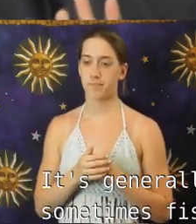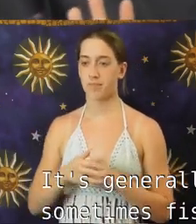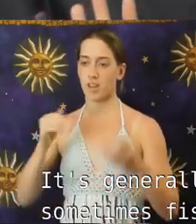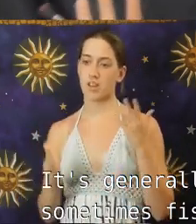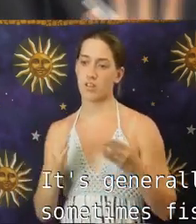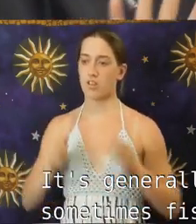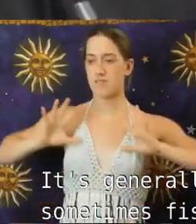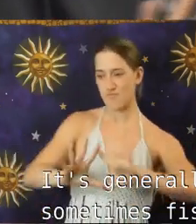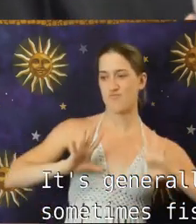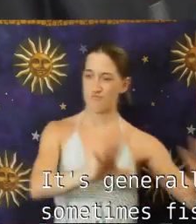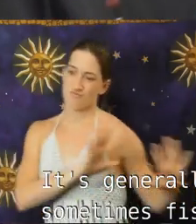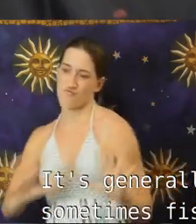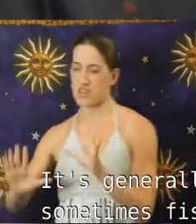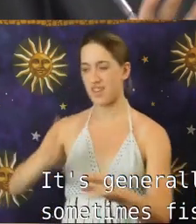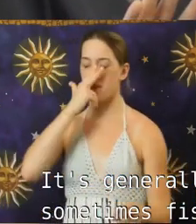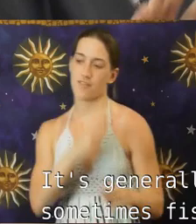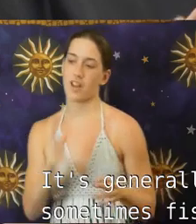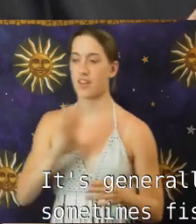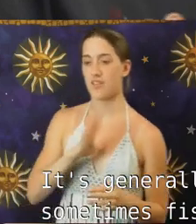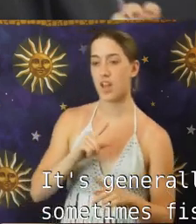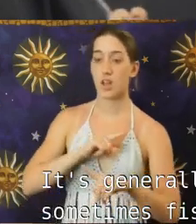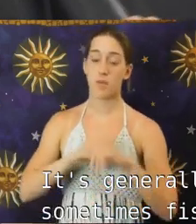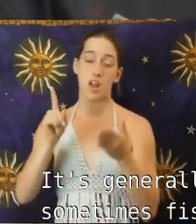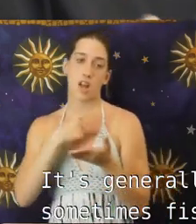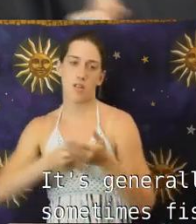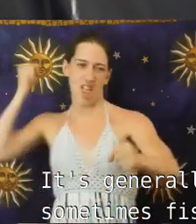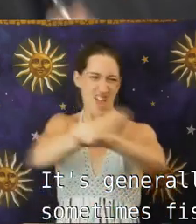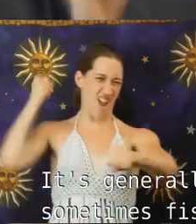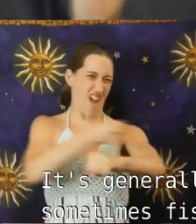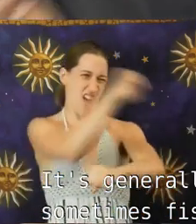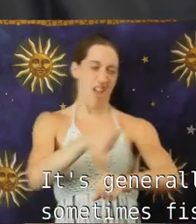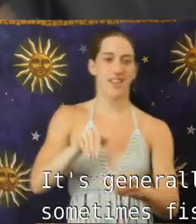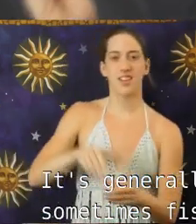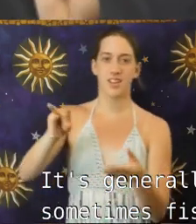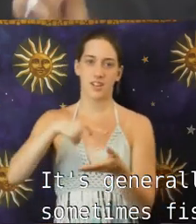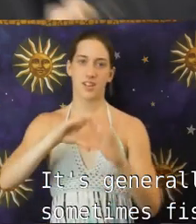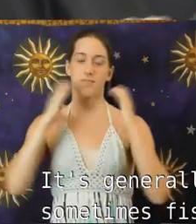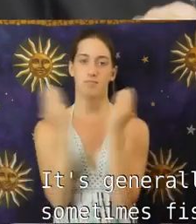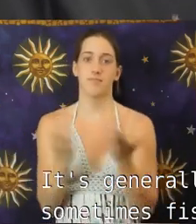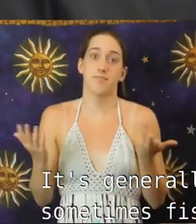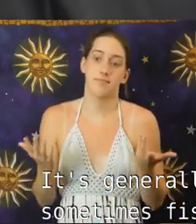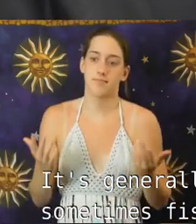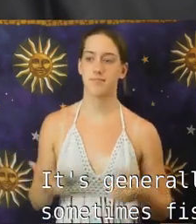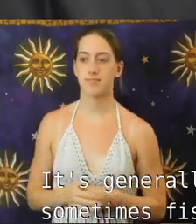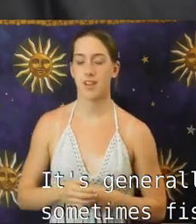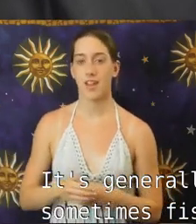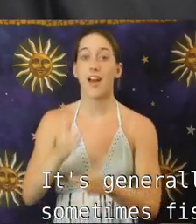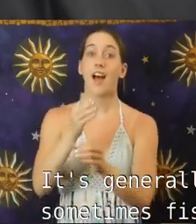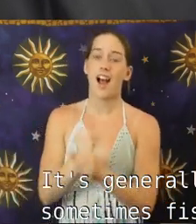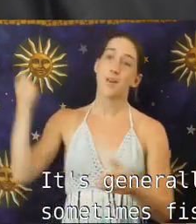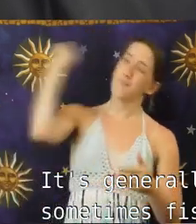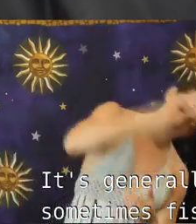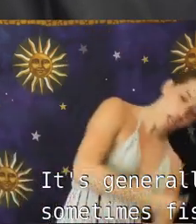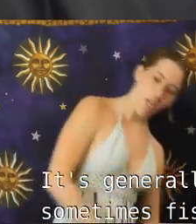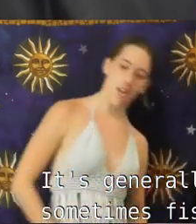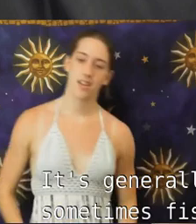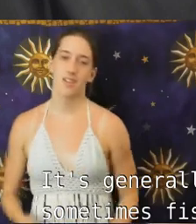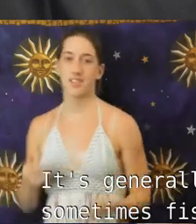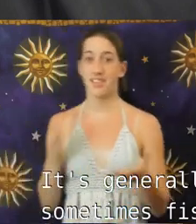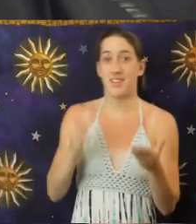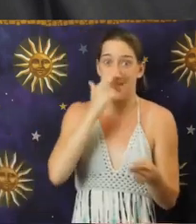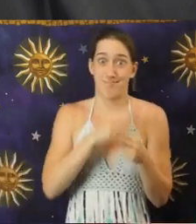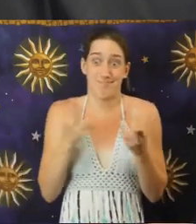it's generally just pushing, and it's fun, and it's fine, but sometimes fists get thrown. It's just kind of a